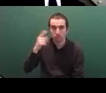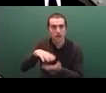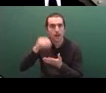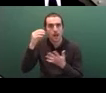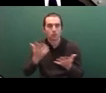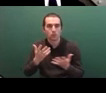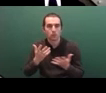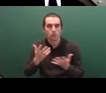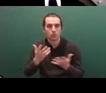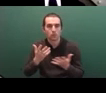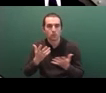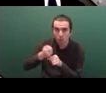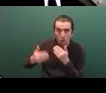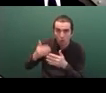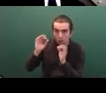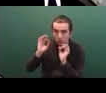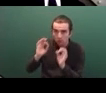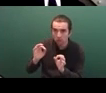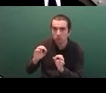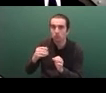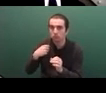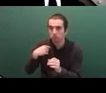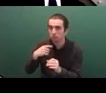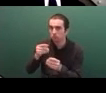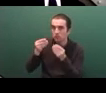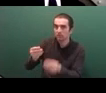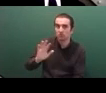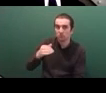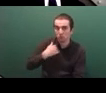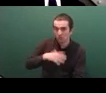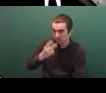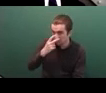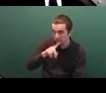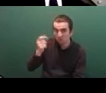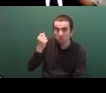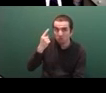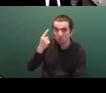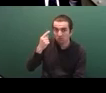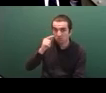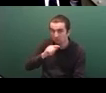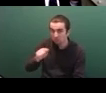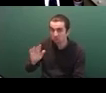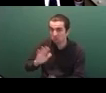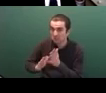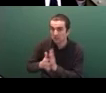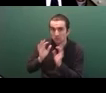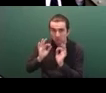that. Now, Emil is going to talk to us a bit about autism. Emil is on our committee and he's from South